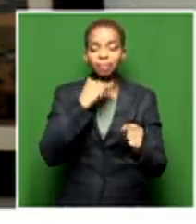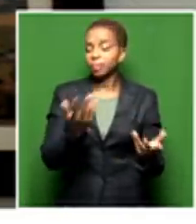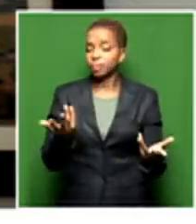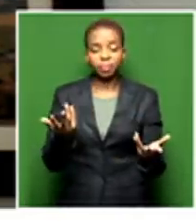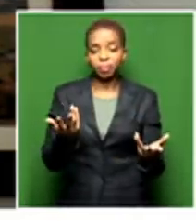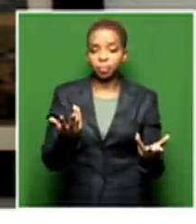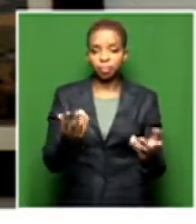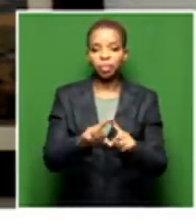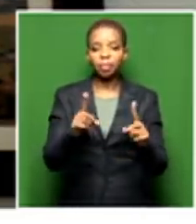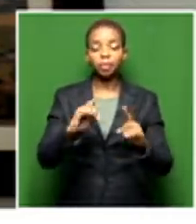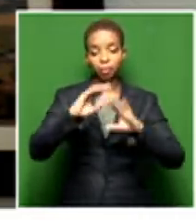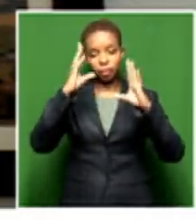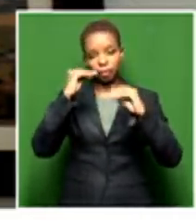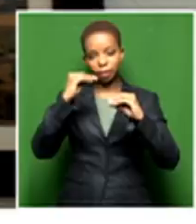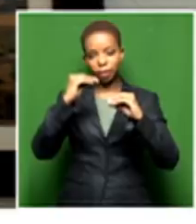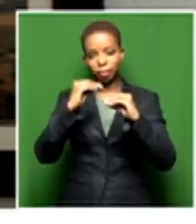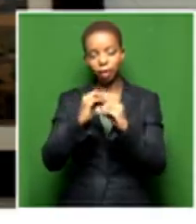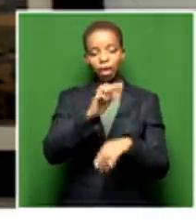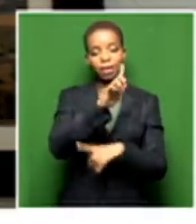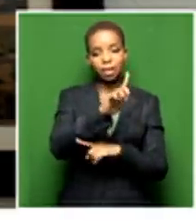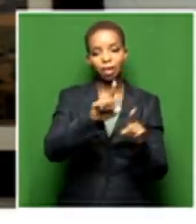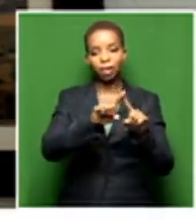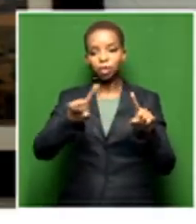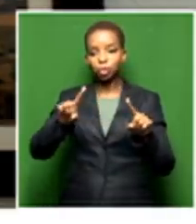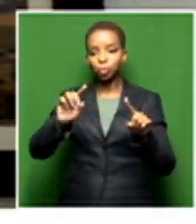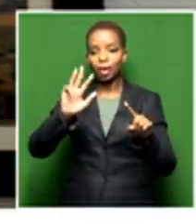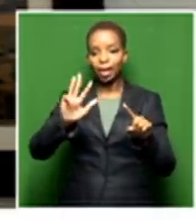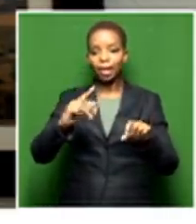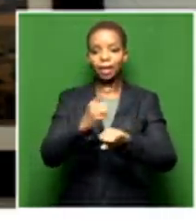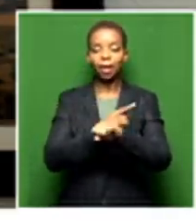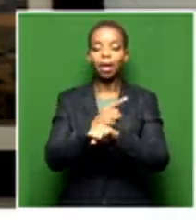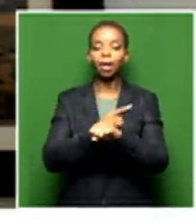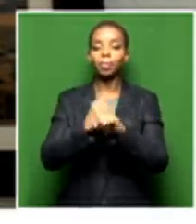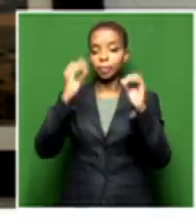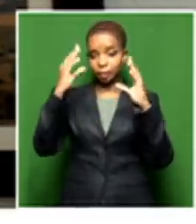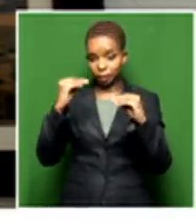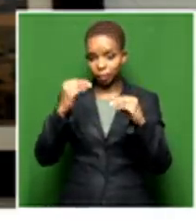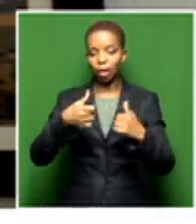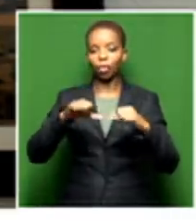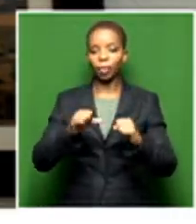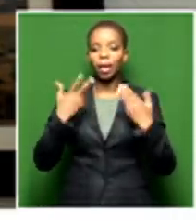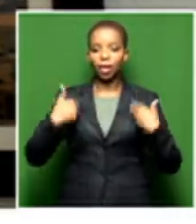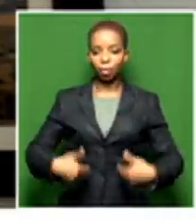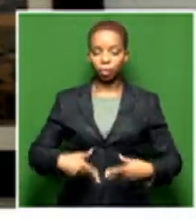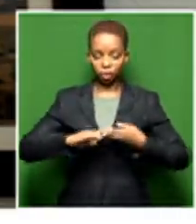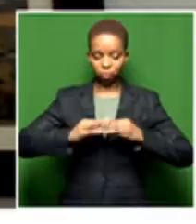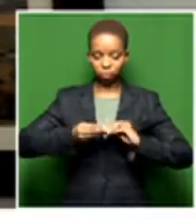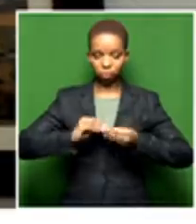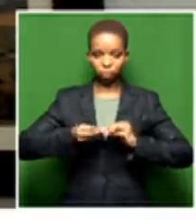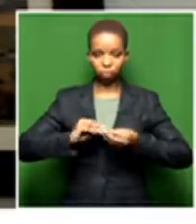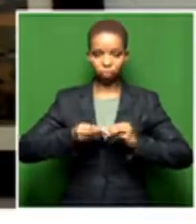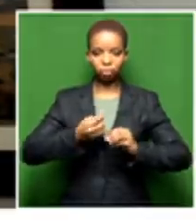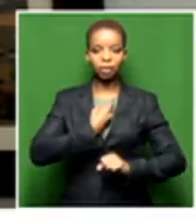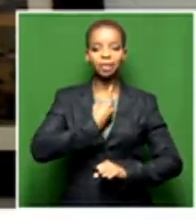when you sleep at night and you get a good 7 to 9 hours sleep with good REM sleep, your body repairs itself, and certainly